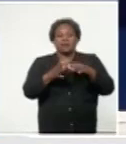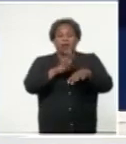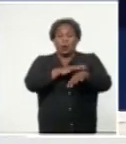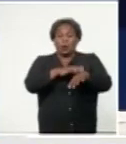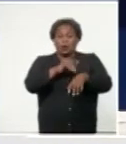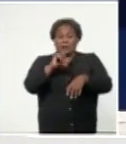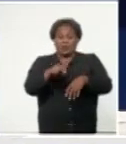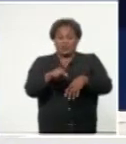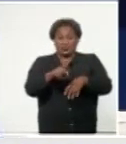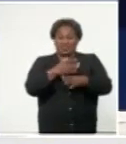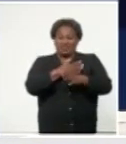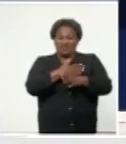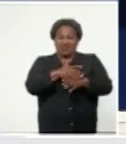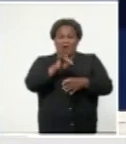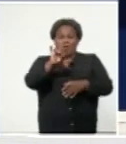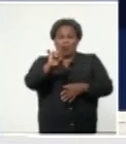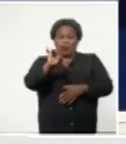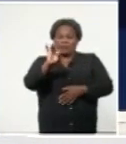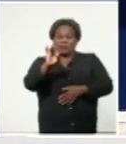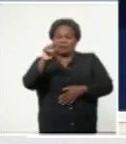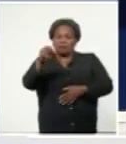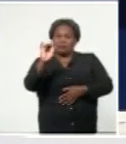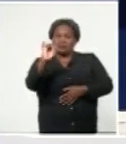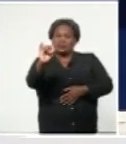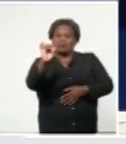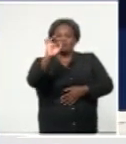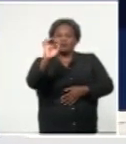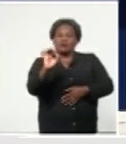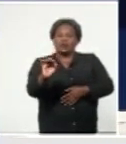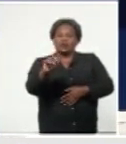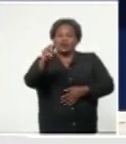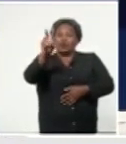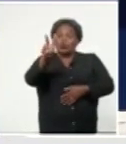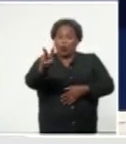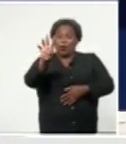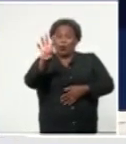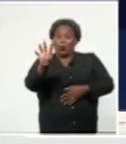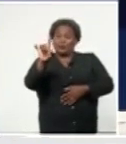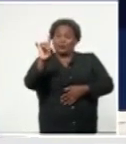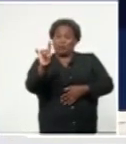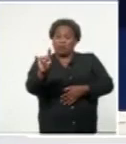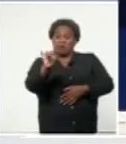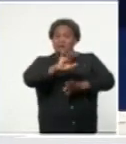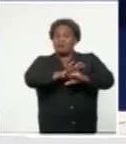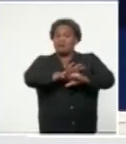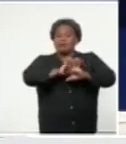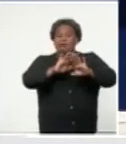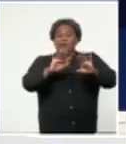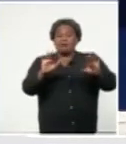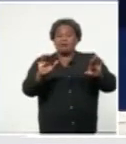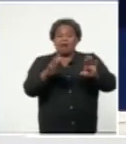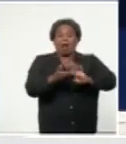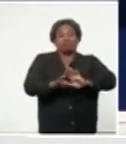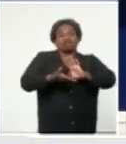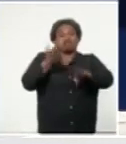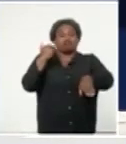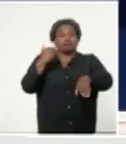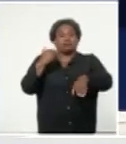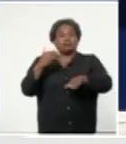249 of them have been discharged. 97.6% of all children diagnosed in Cuba are clinically